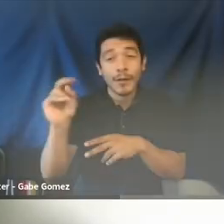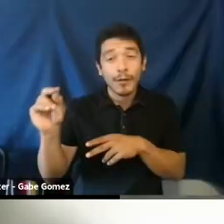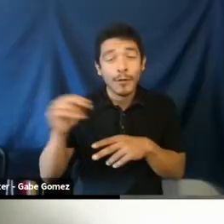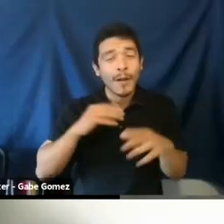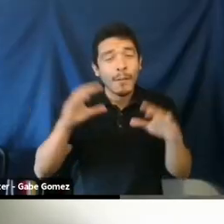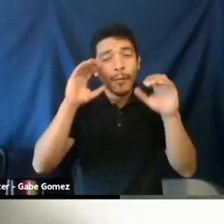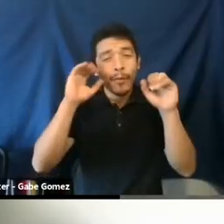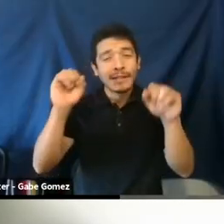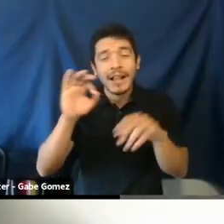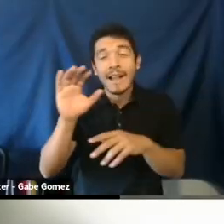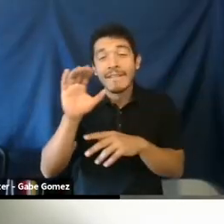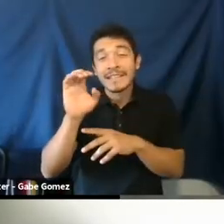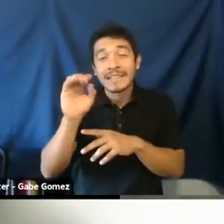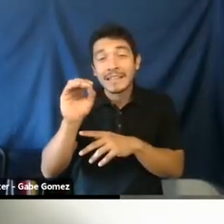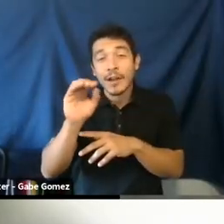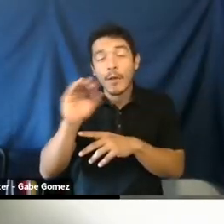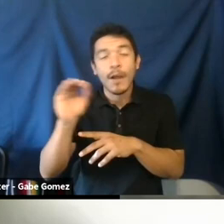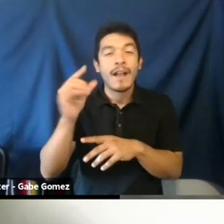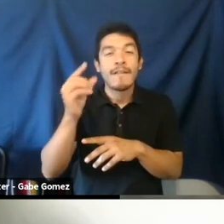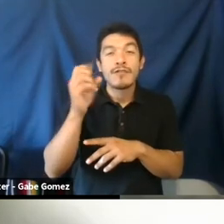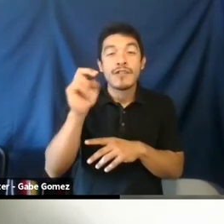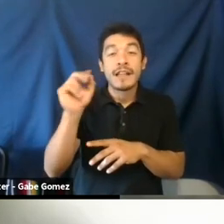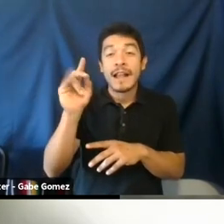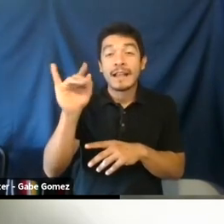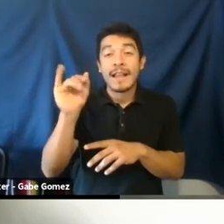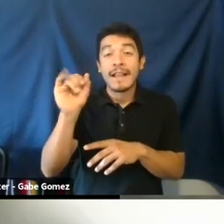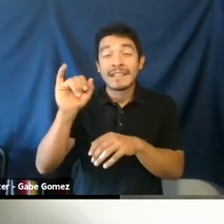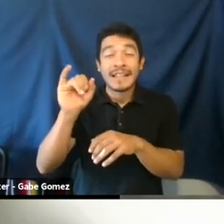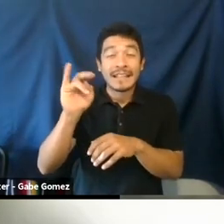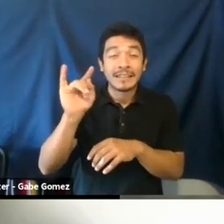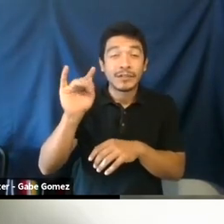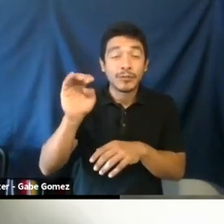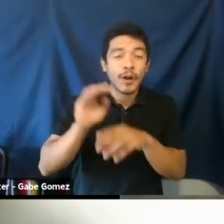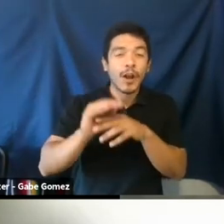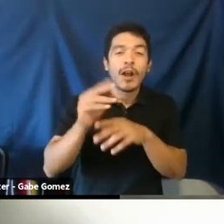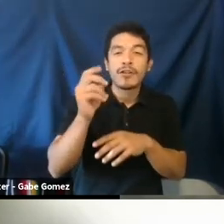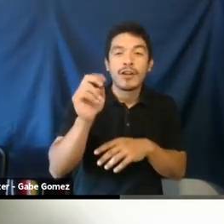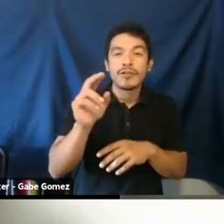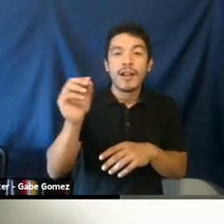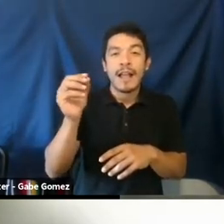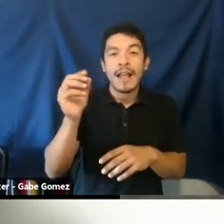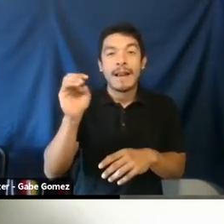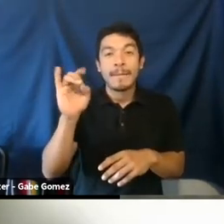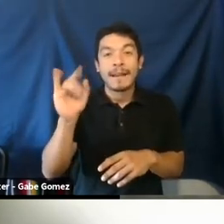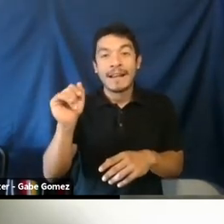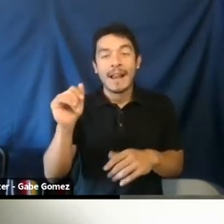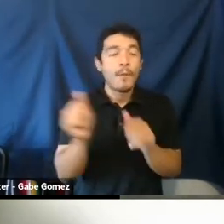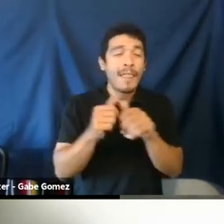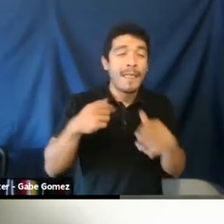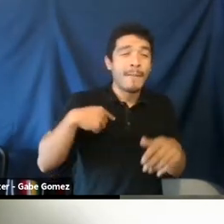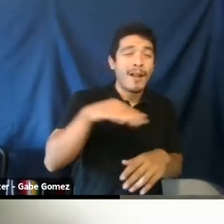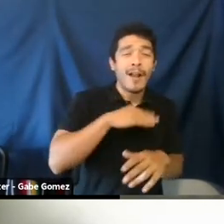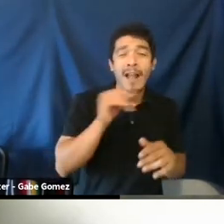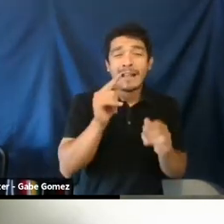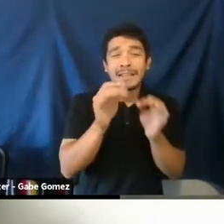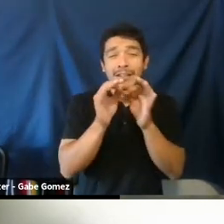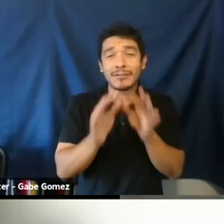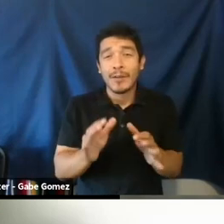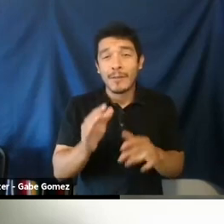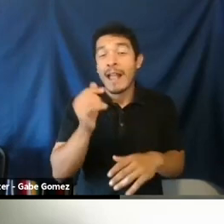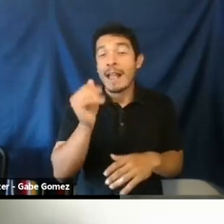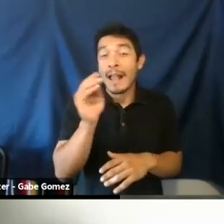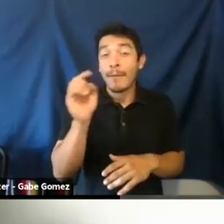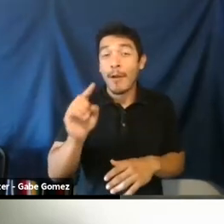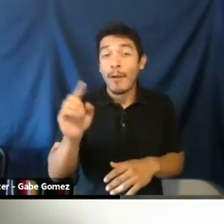Welcome, everyone. I'm Madeline De Nono, President and CEO of the Geena Davis Institute on Gender in Media. With me is our